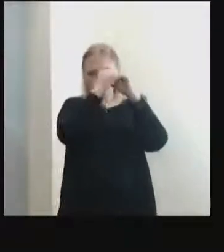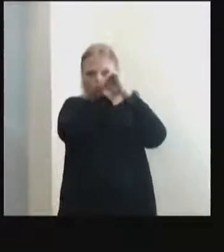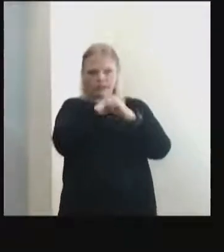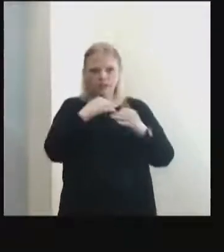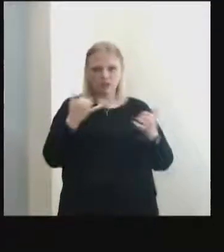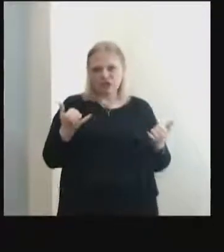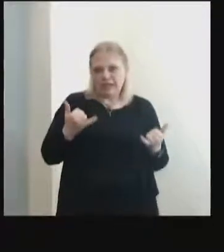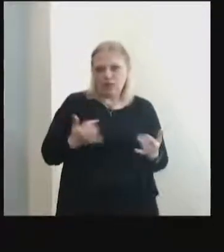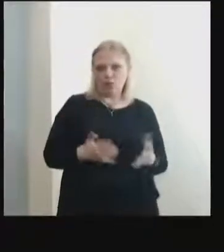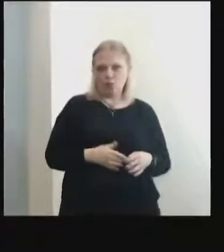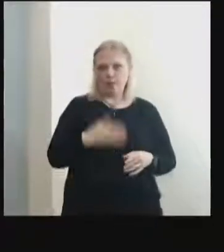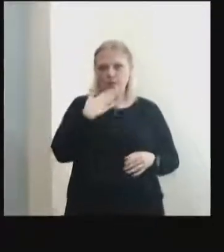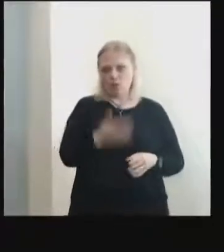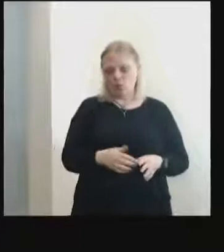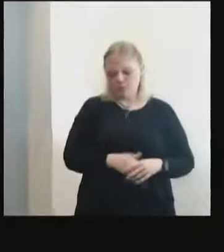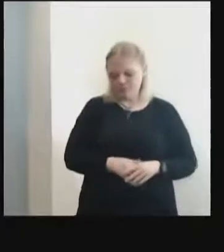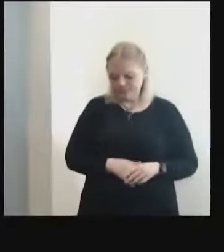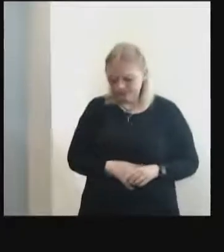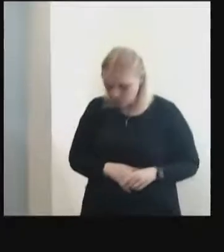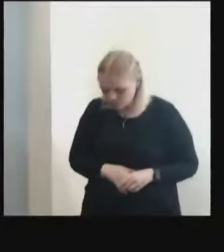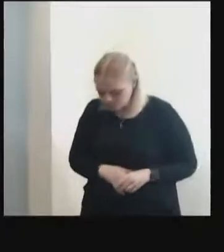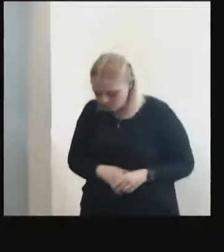new motto. Thanks.